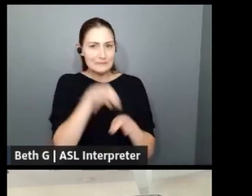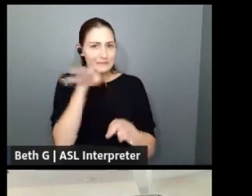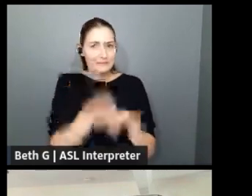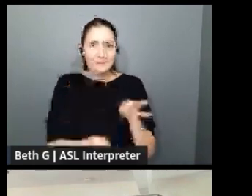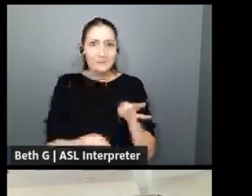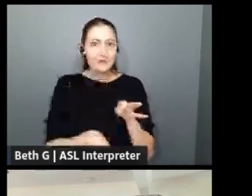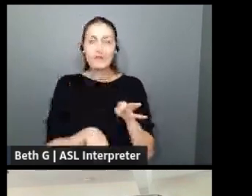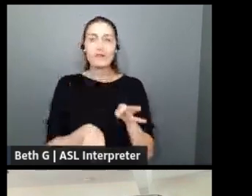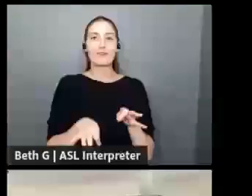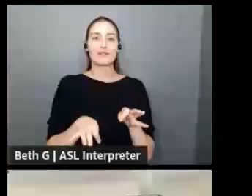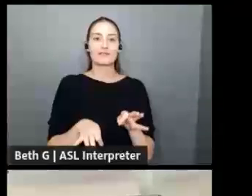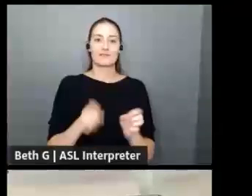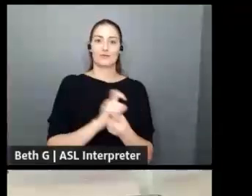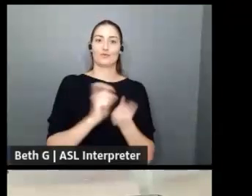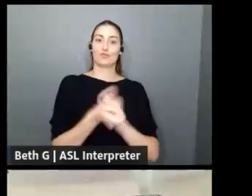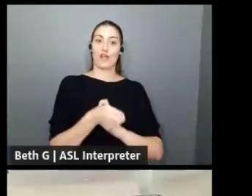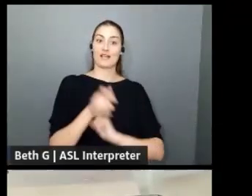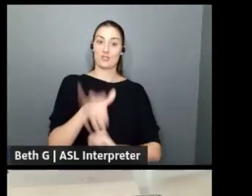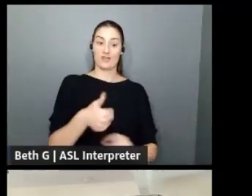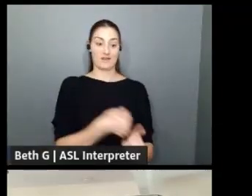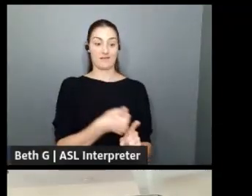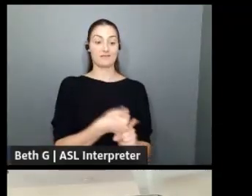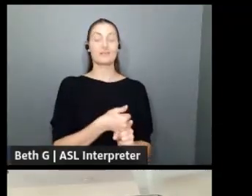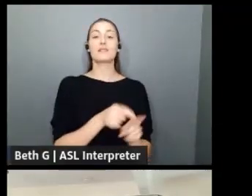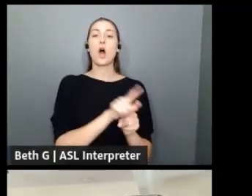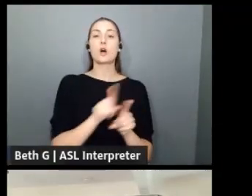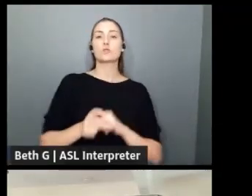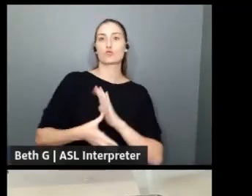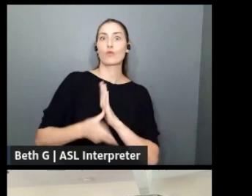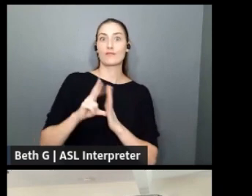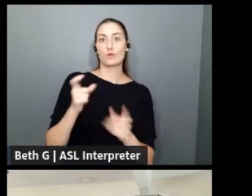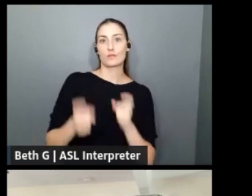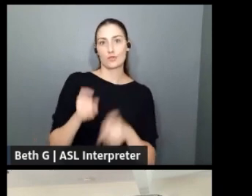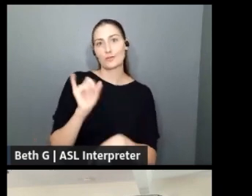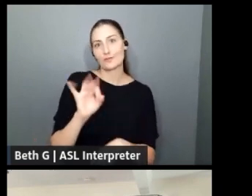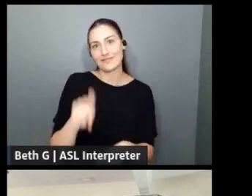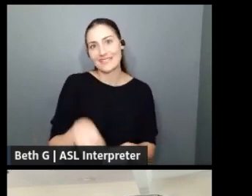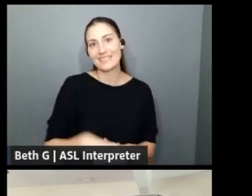the change itself, as well as reviewing the change if needed.